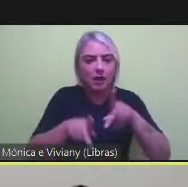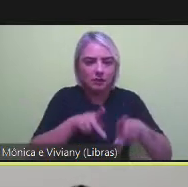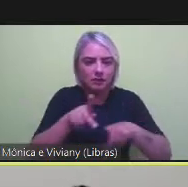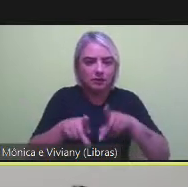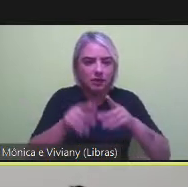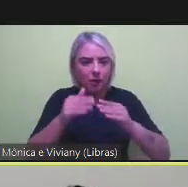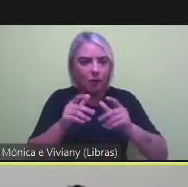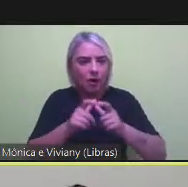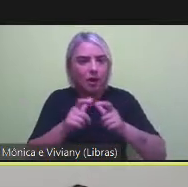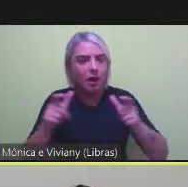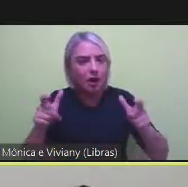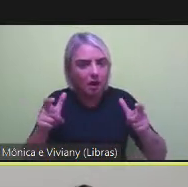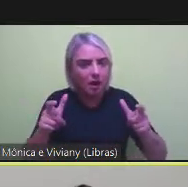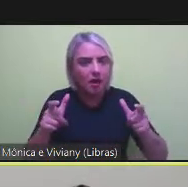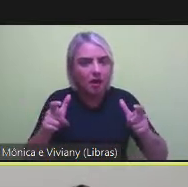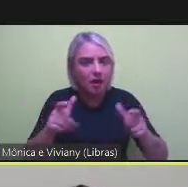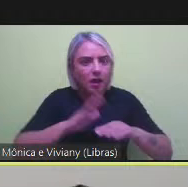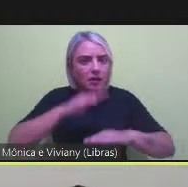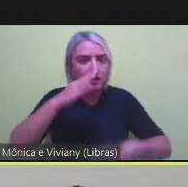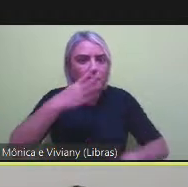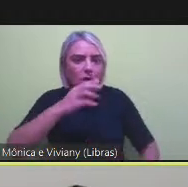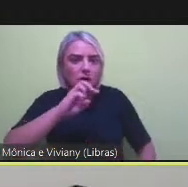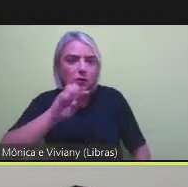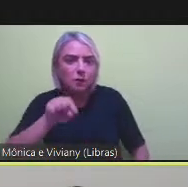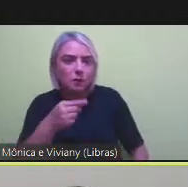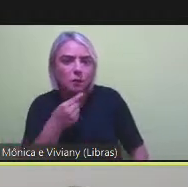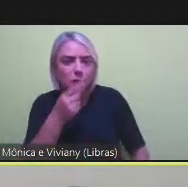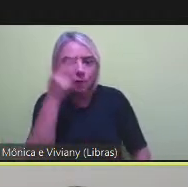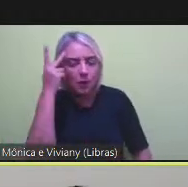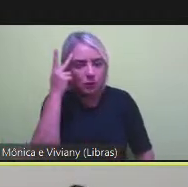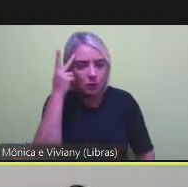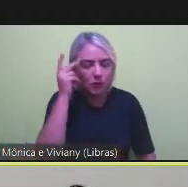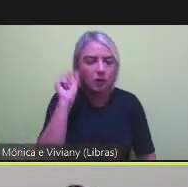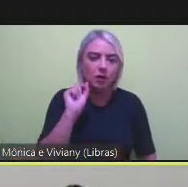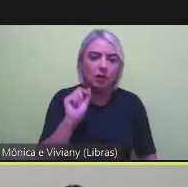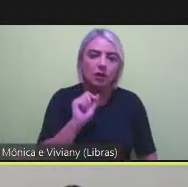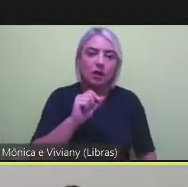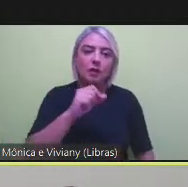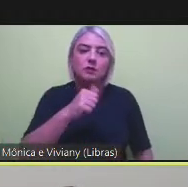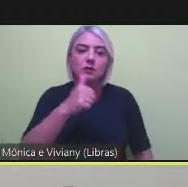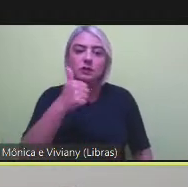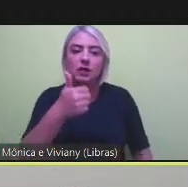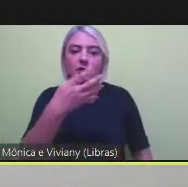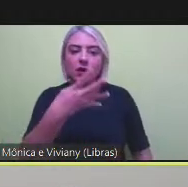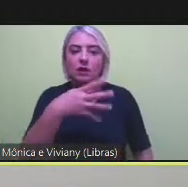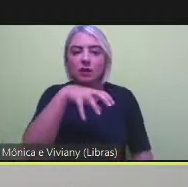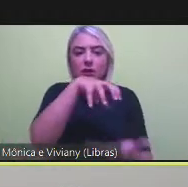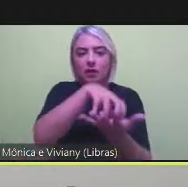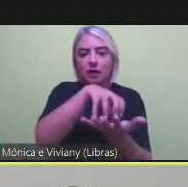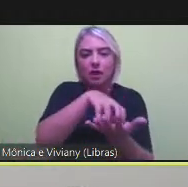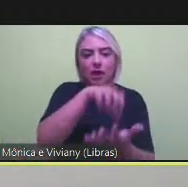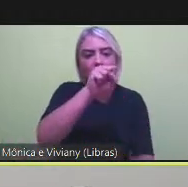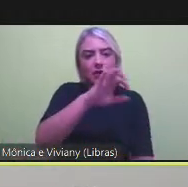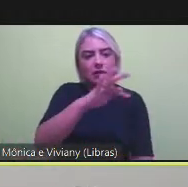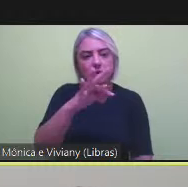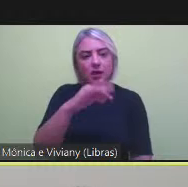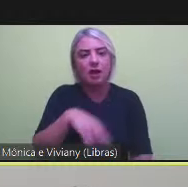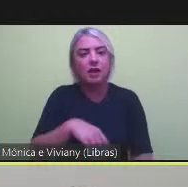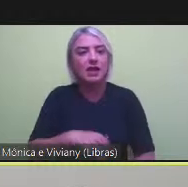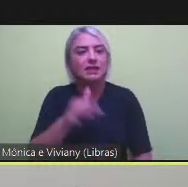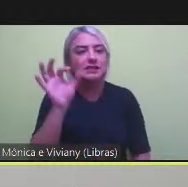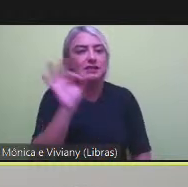this population above 400,000 inhabitants, we have 142 CFs. It is a coverage